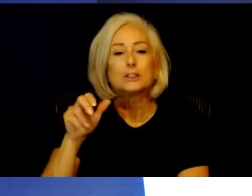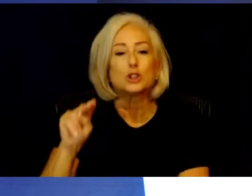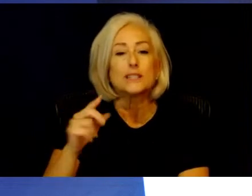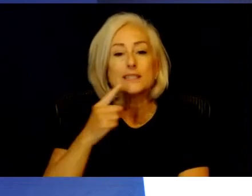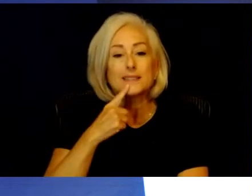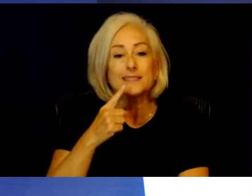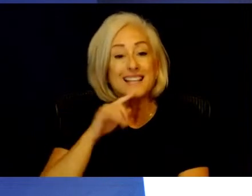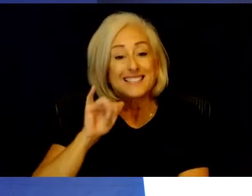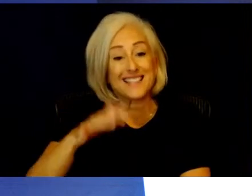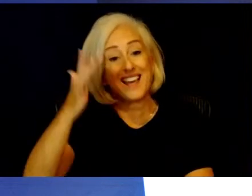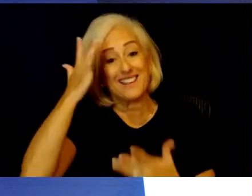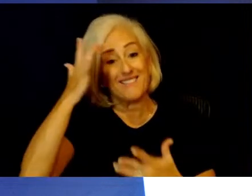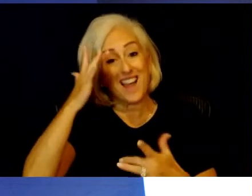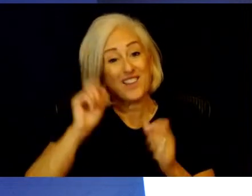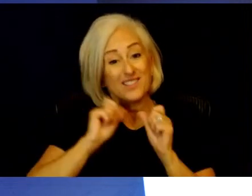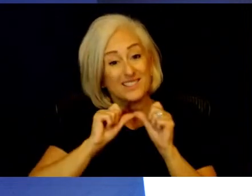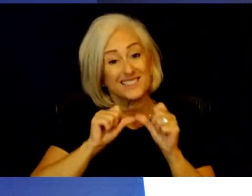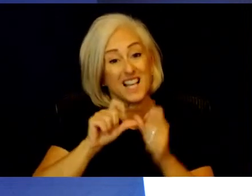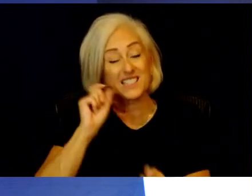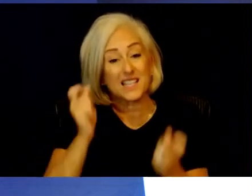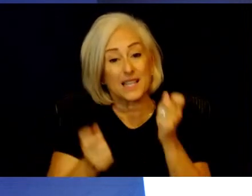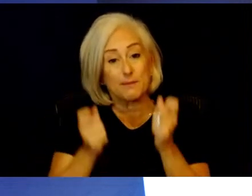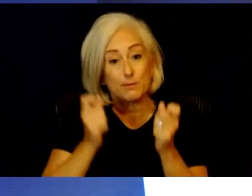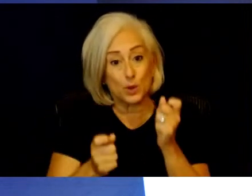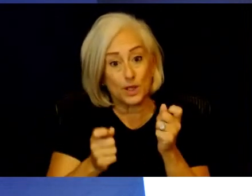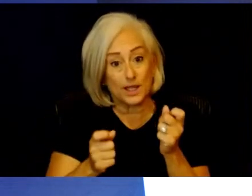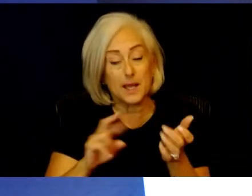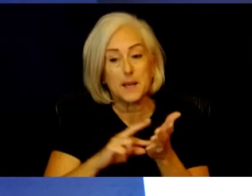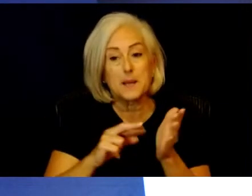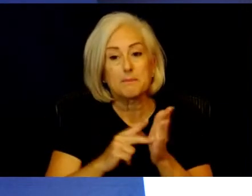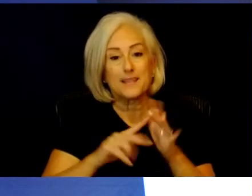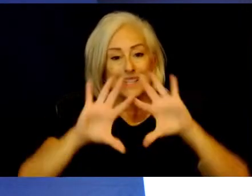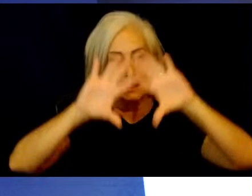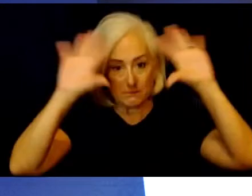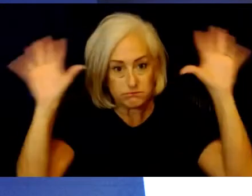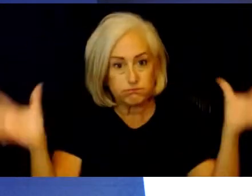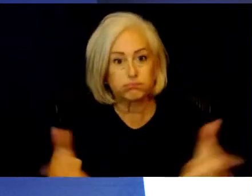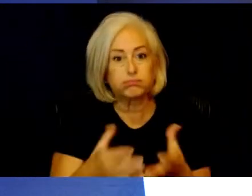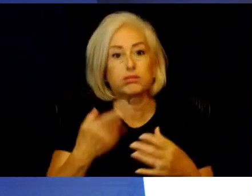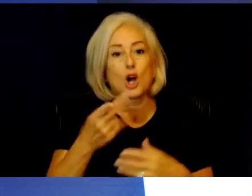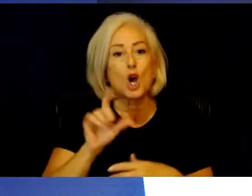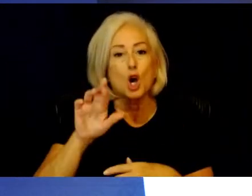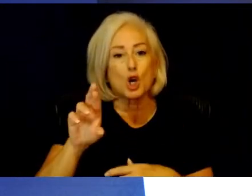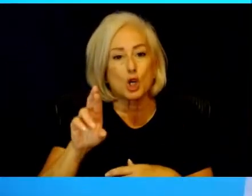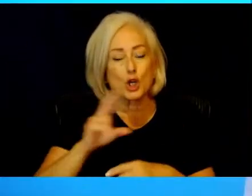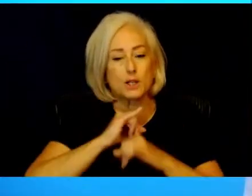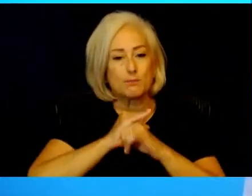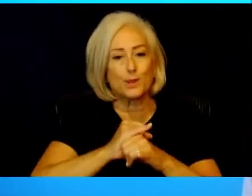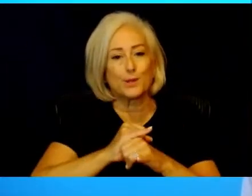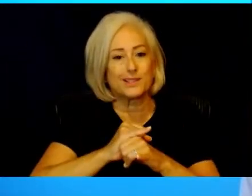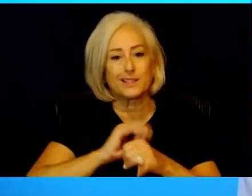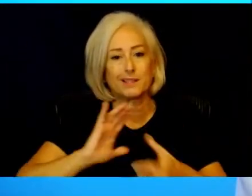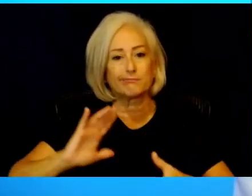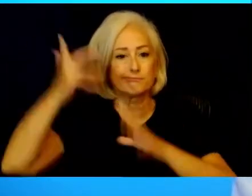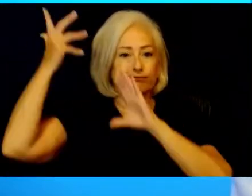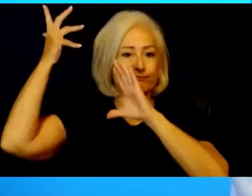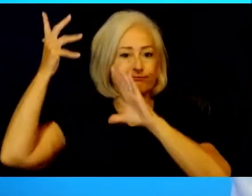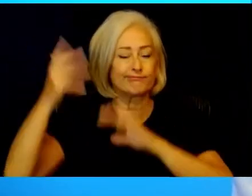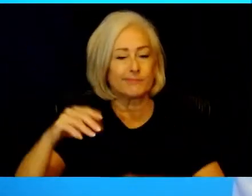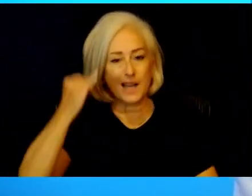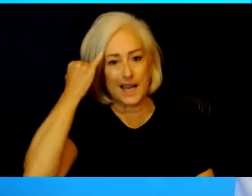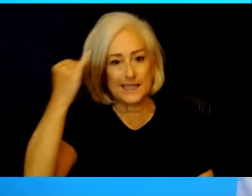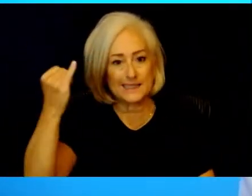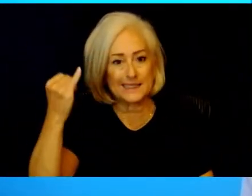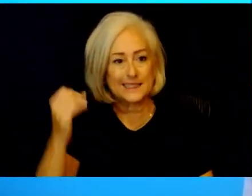mutating, is the idea of herd immunity now an obsolete idea? Yeah, I think we aren't going to be thinking about